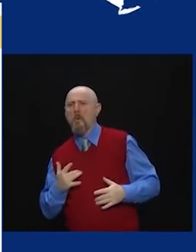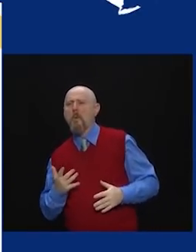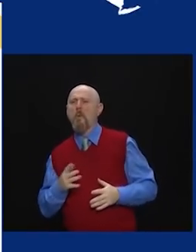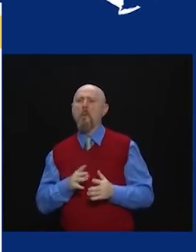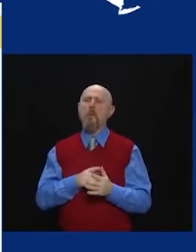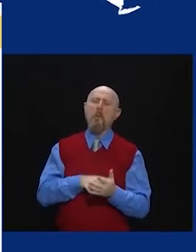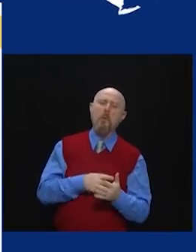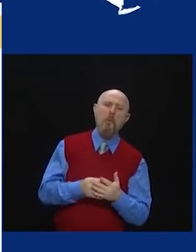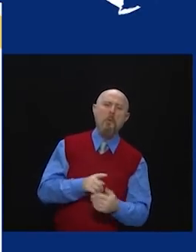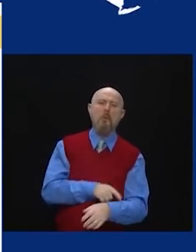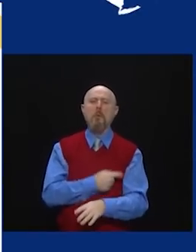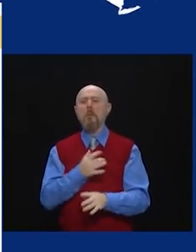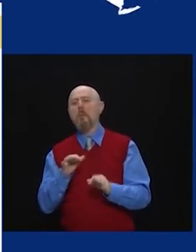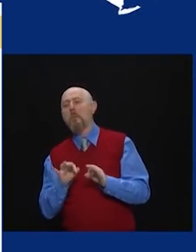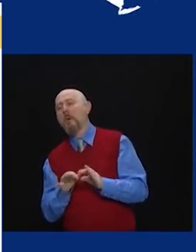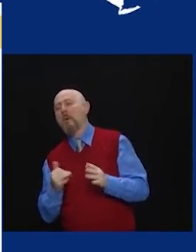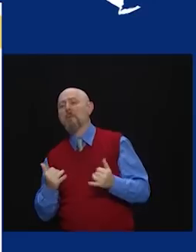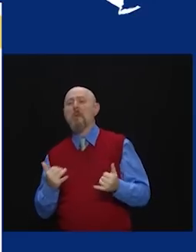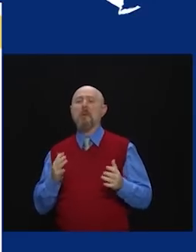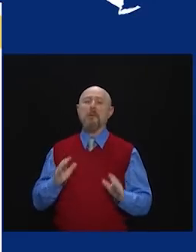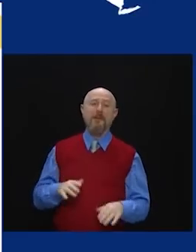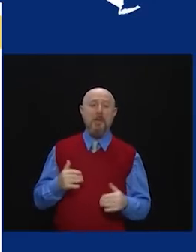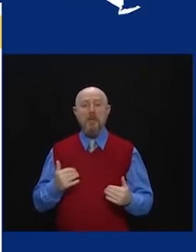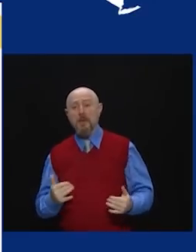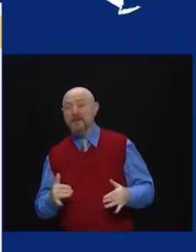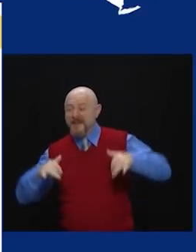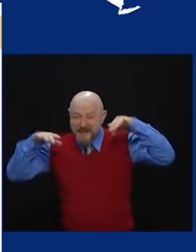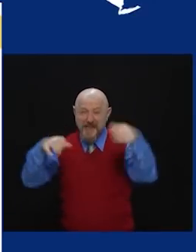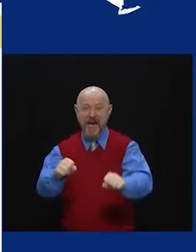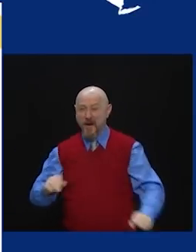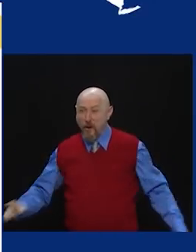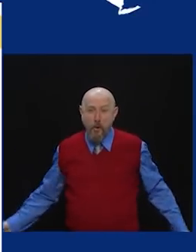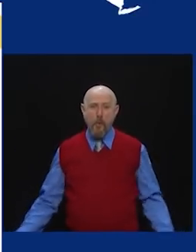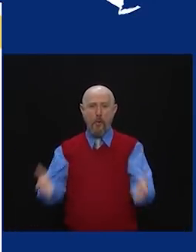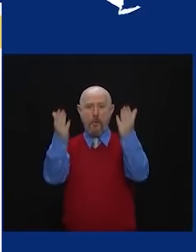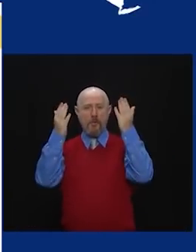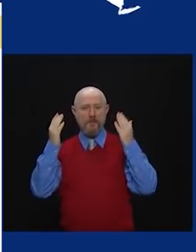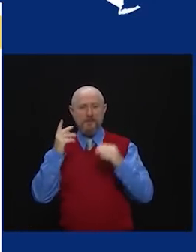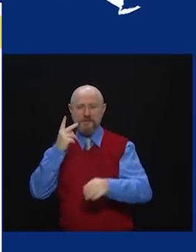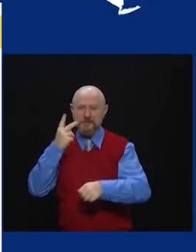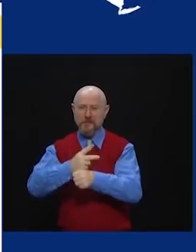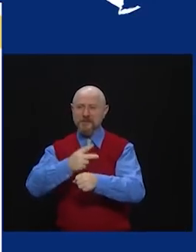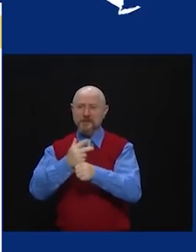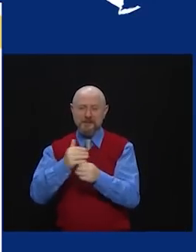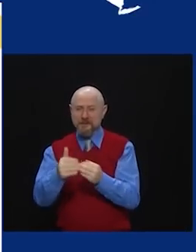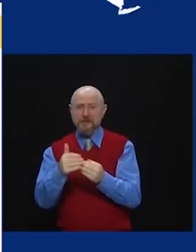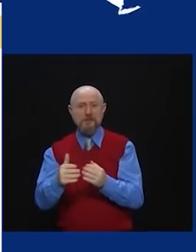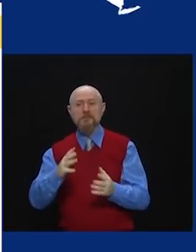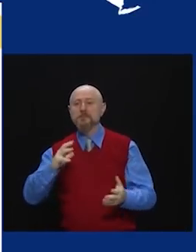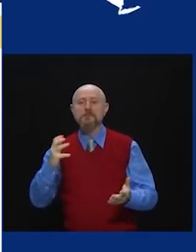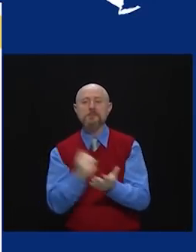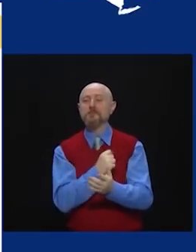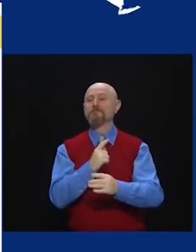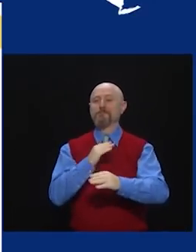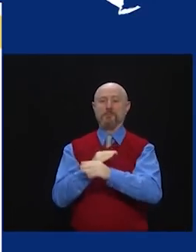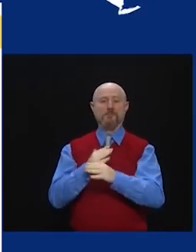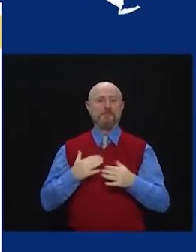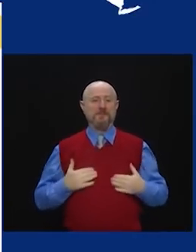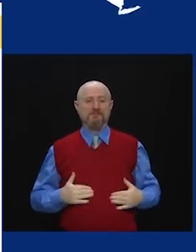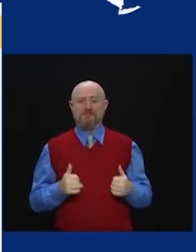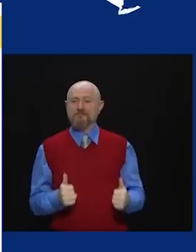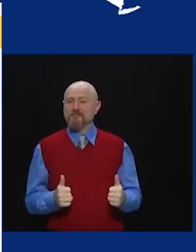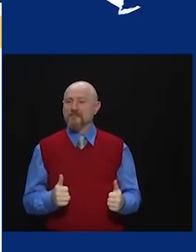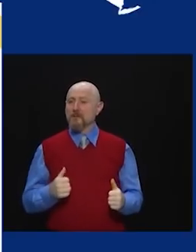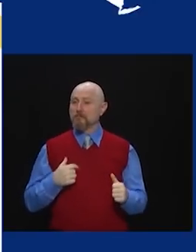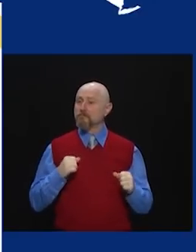right now? Yes, you can be protected within 2 to 3 days of receiving that booster shot. That's incredible. You don't have to